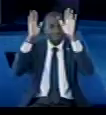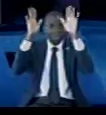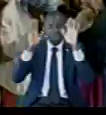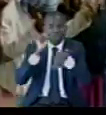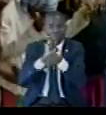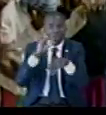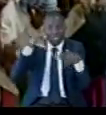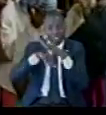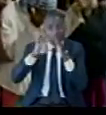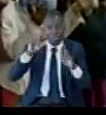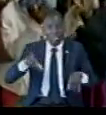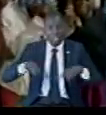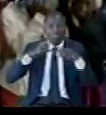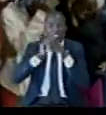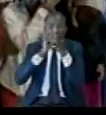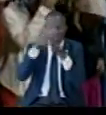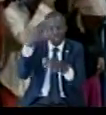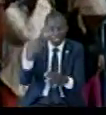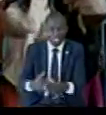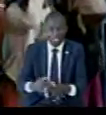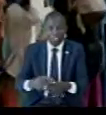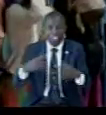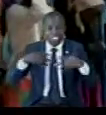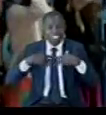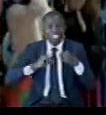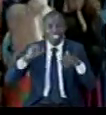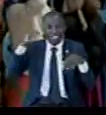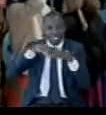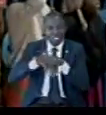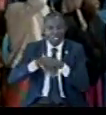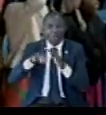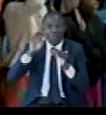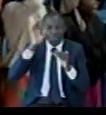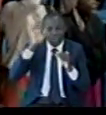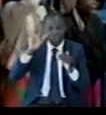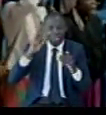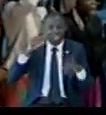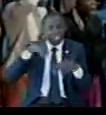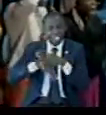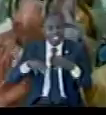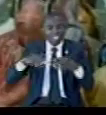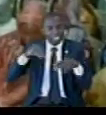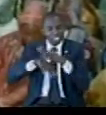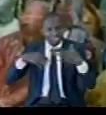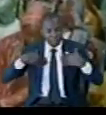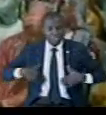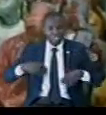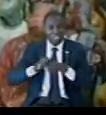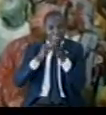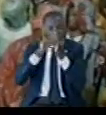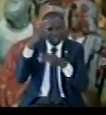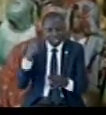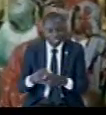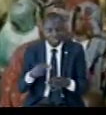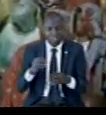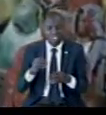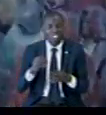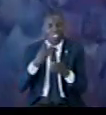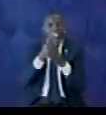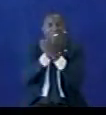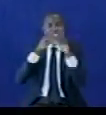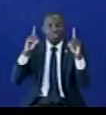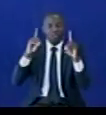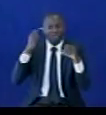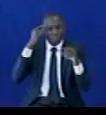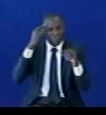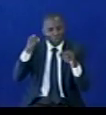life. Yeah. Healing in your body. Yeah. Deliverance for